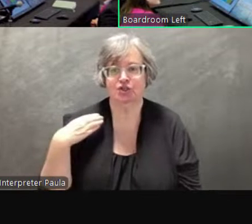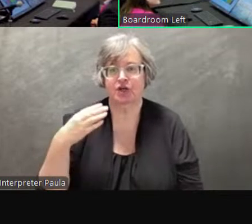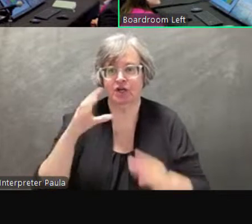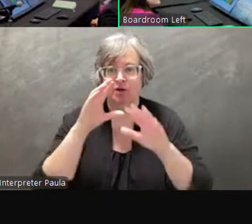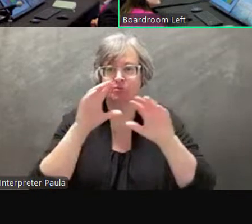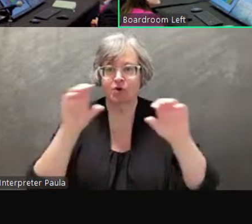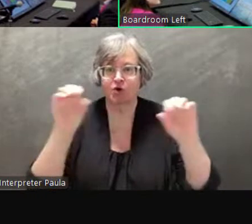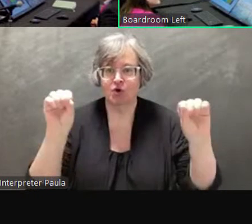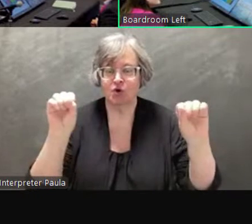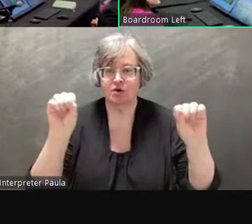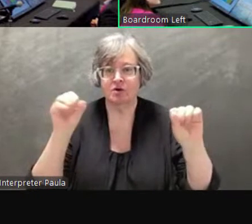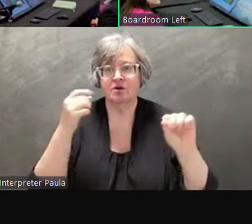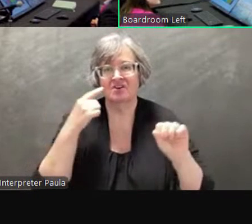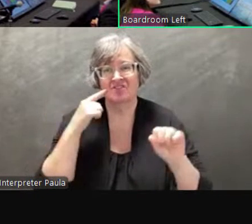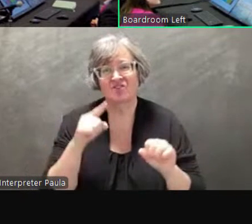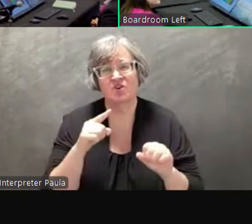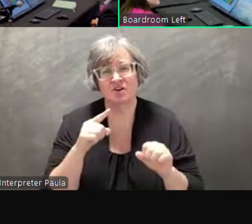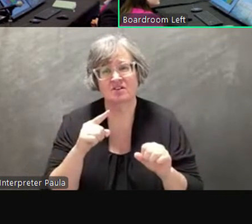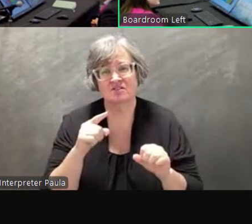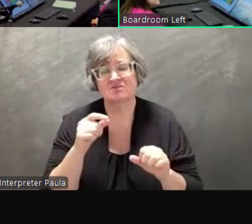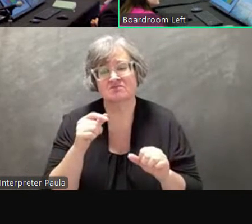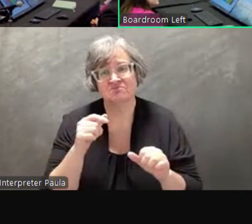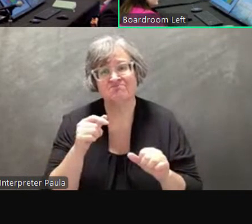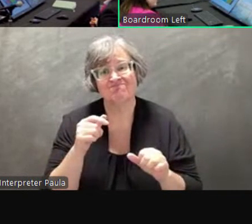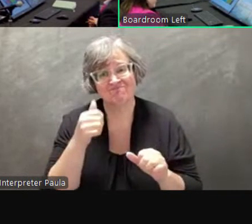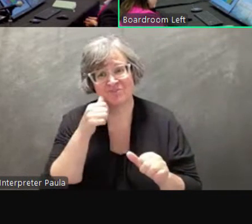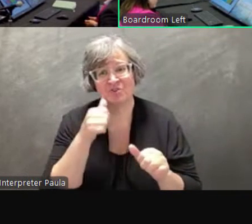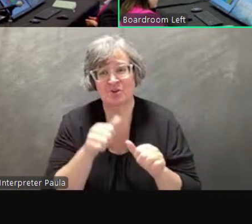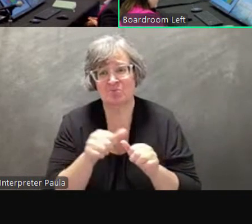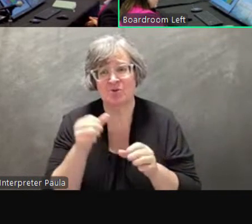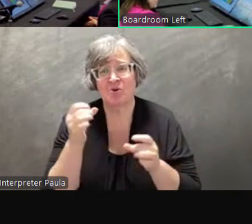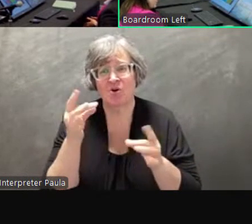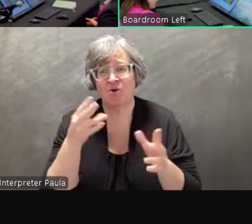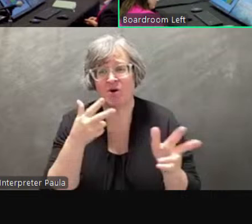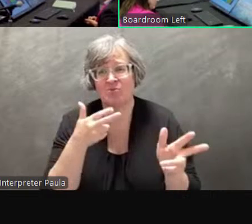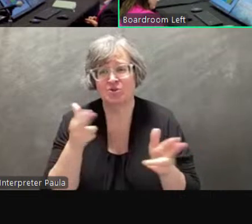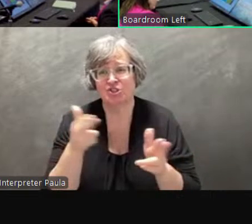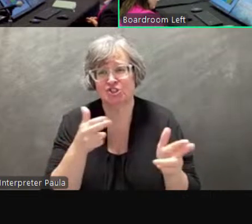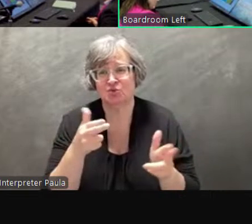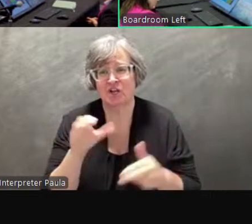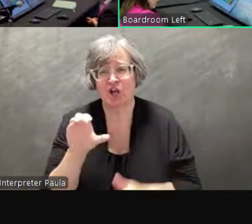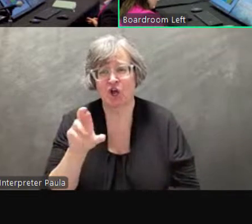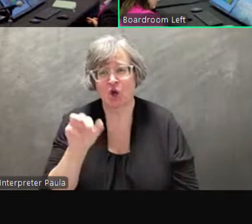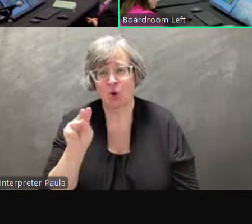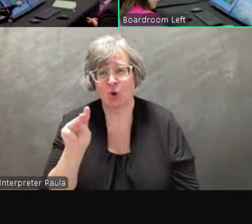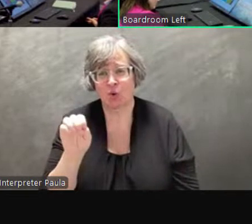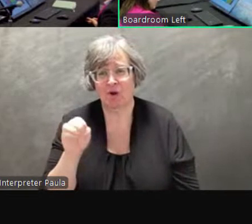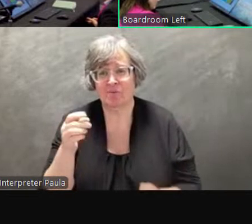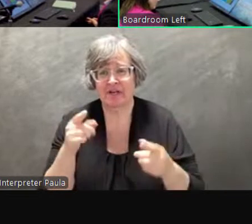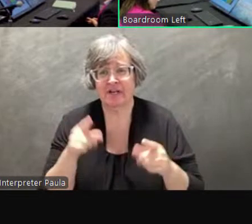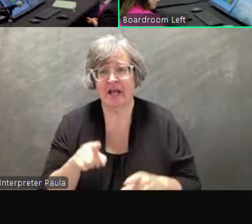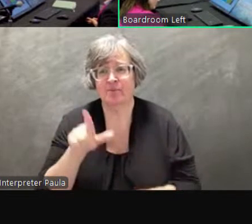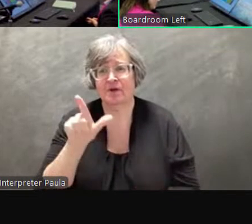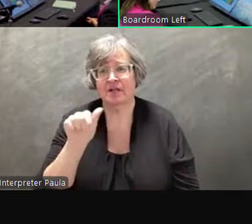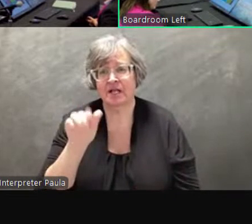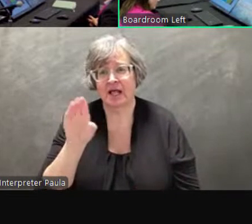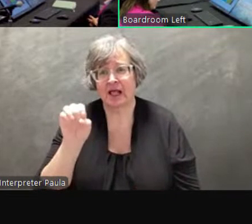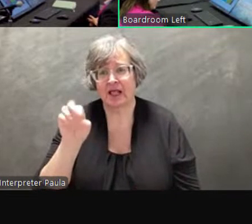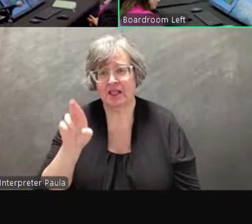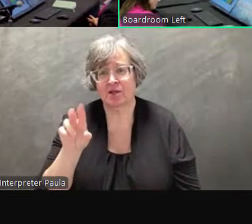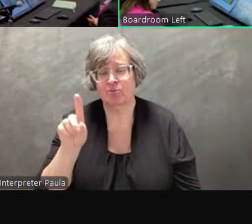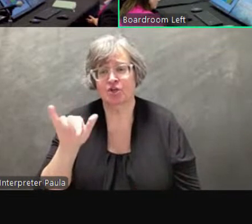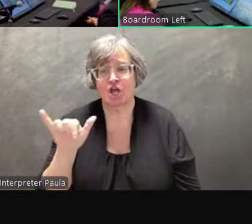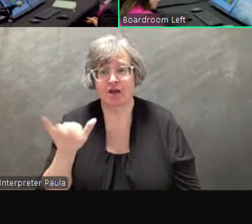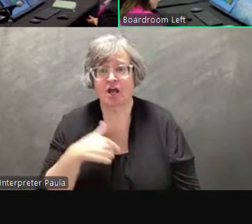for acknowledging the horrible crime and shooting that took place Labor Day, and I wanted to remember the